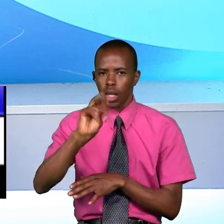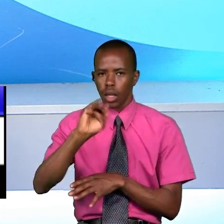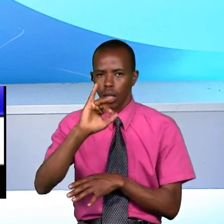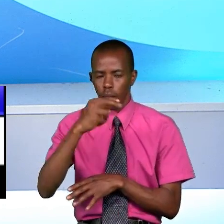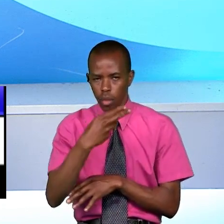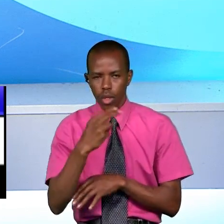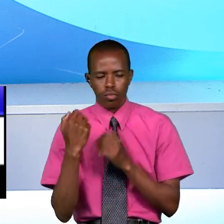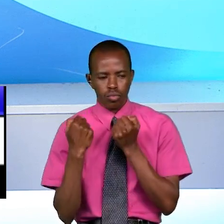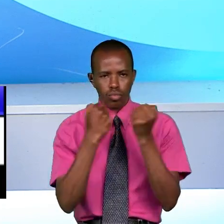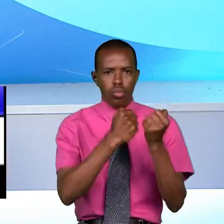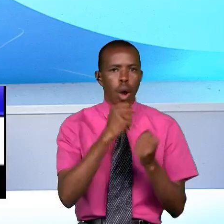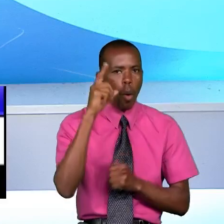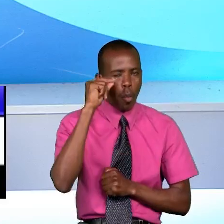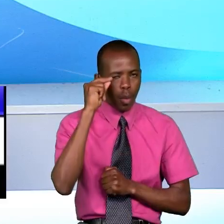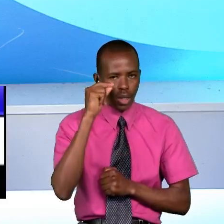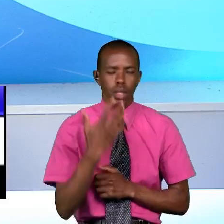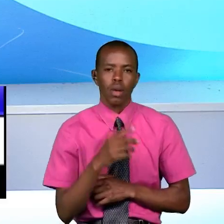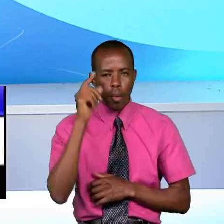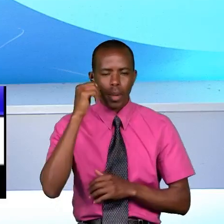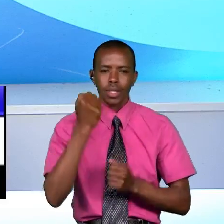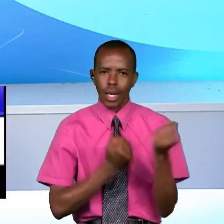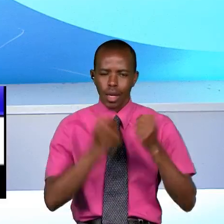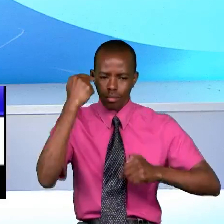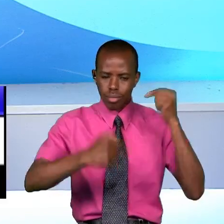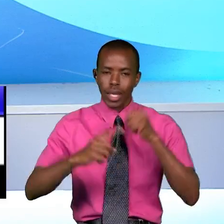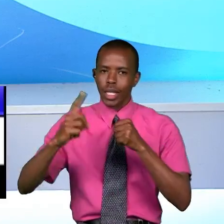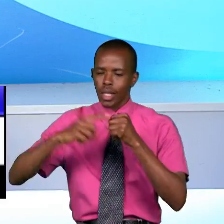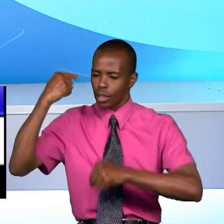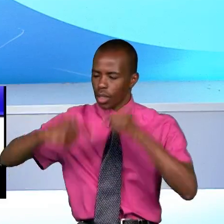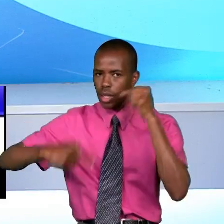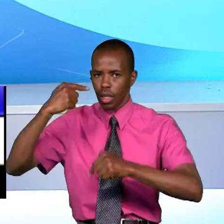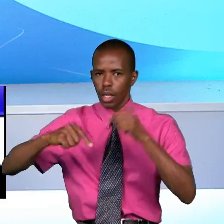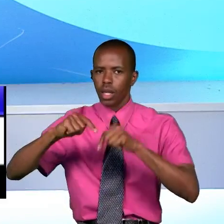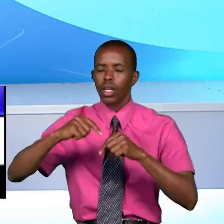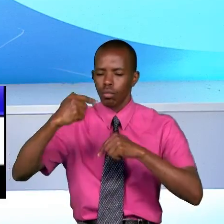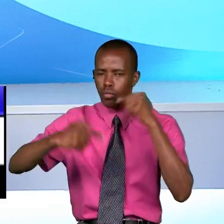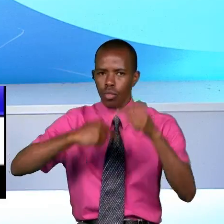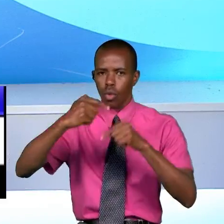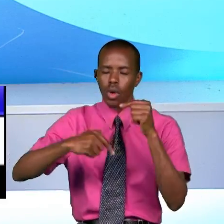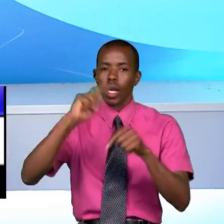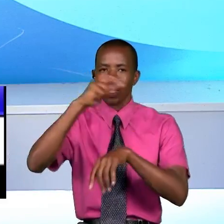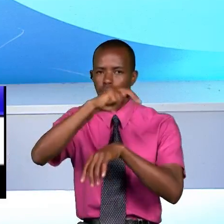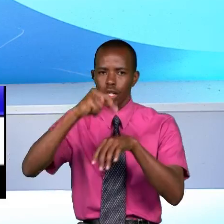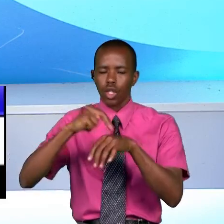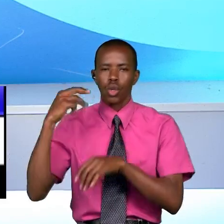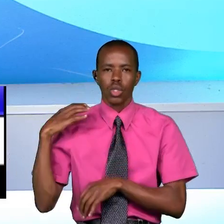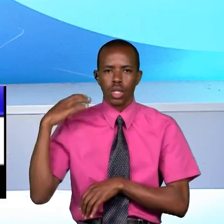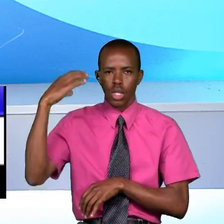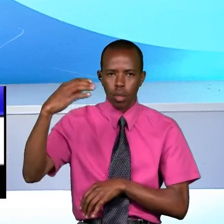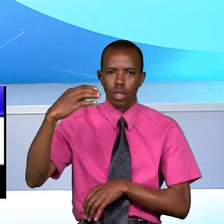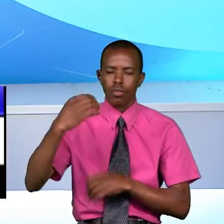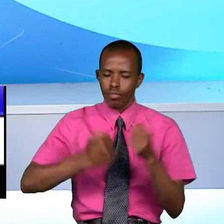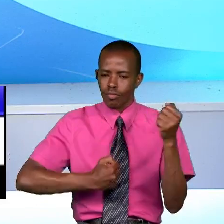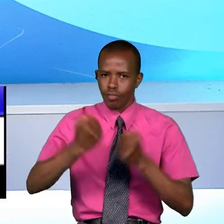this Saturday 18th of September. The Mombasa Rally will be the sixth competition in the ongoing Kenya National Rally Championships, a series